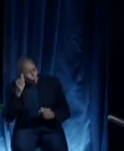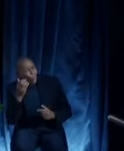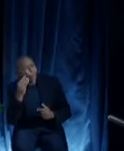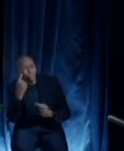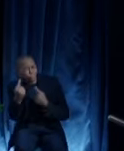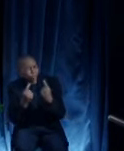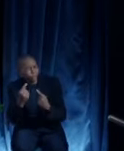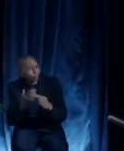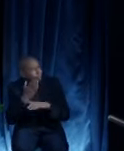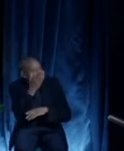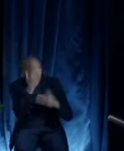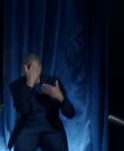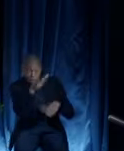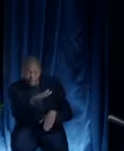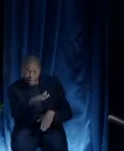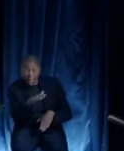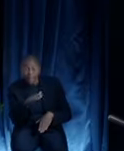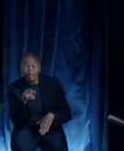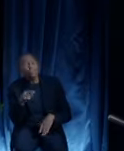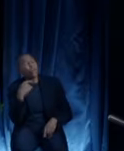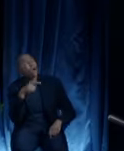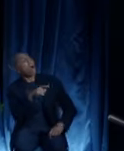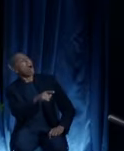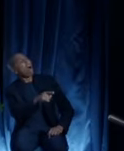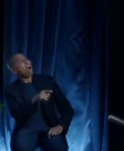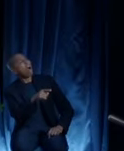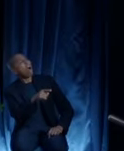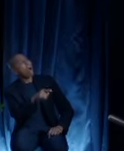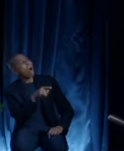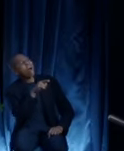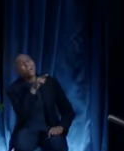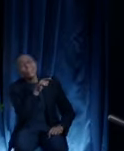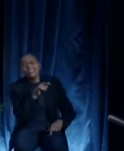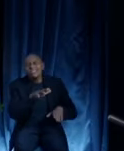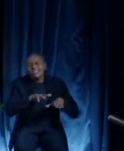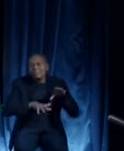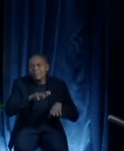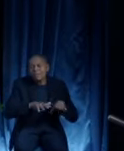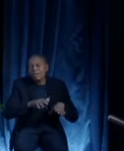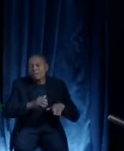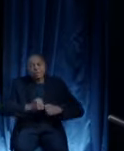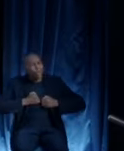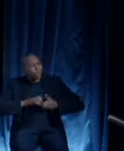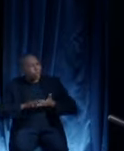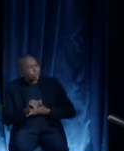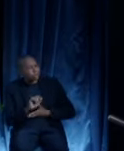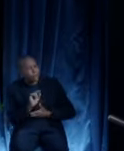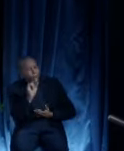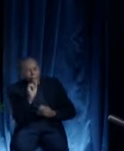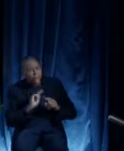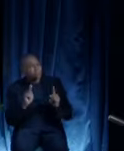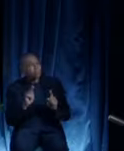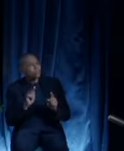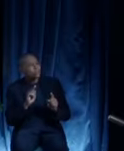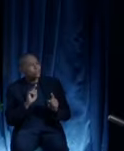people, people are people, and that is still a fundamental aspect of reading history as well as understanding the